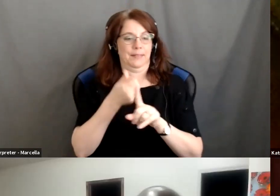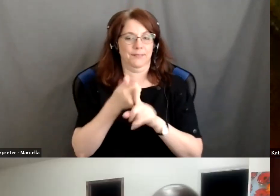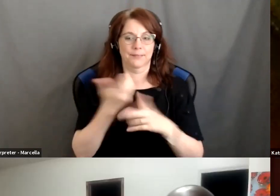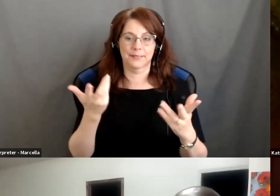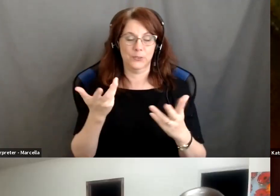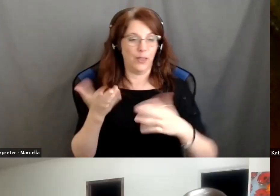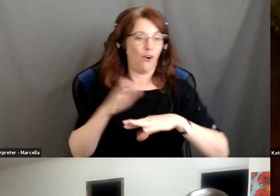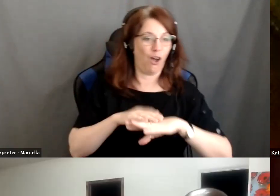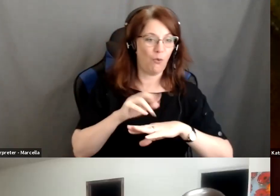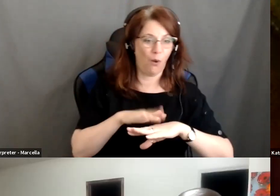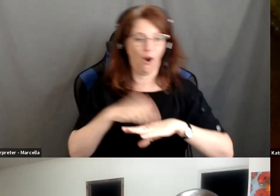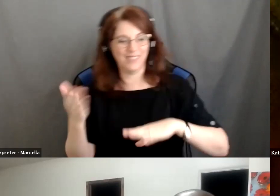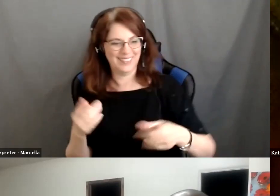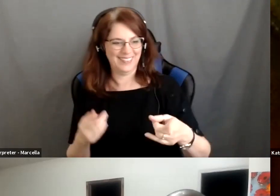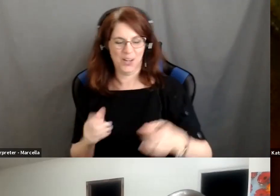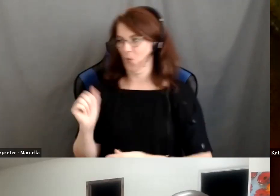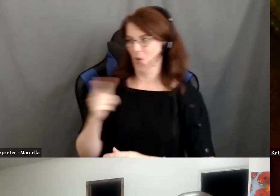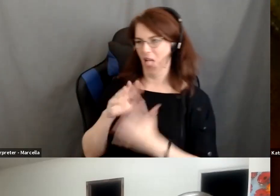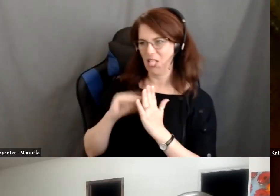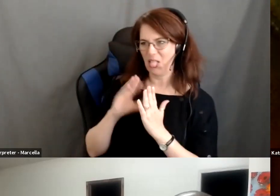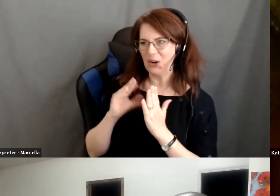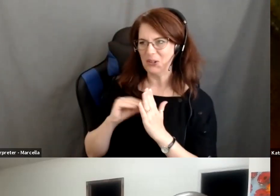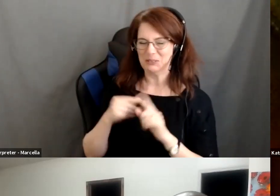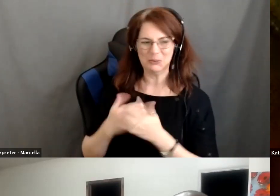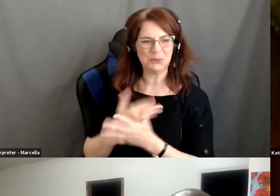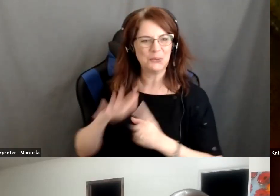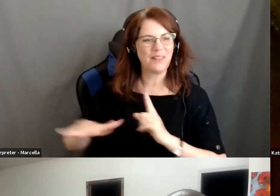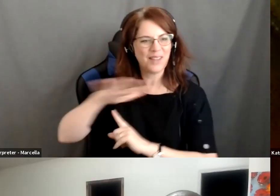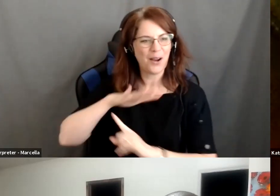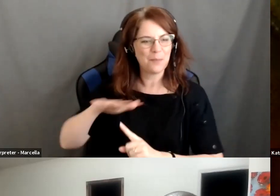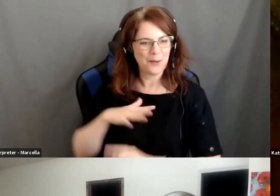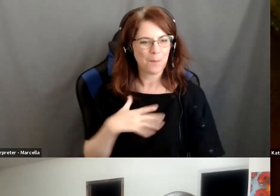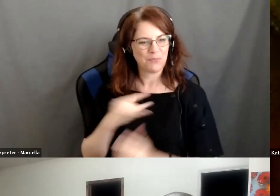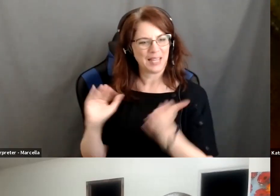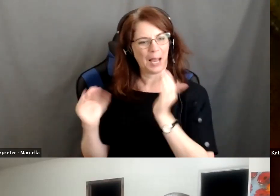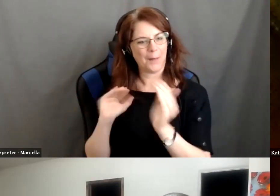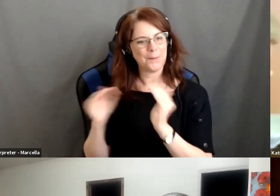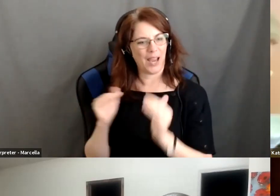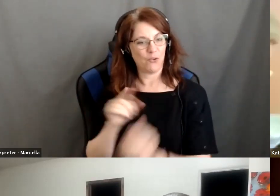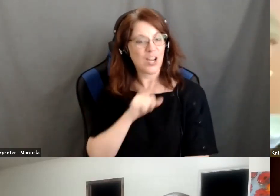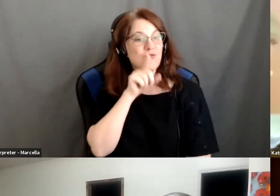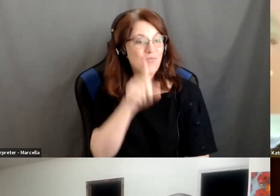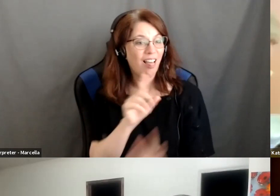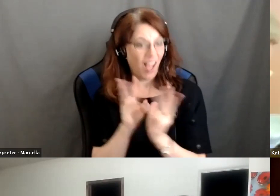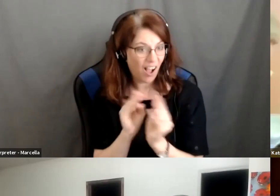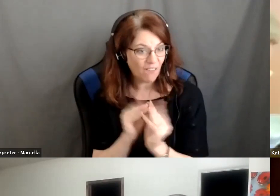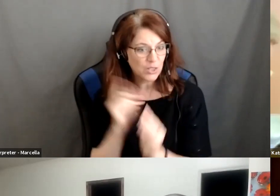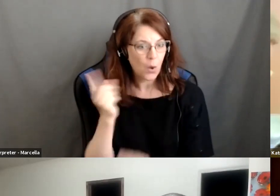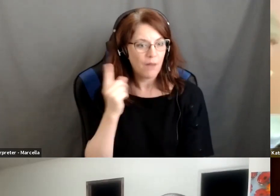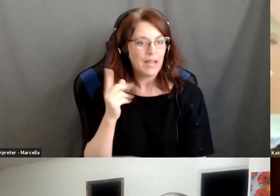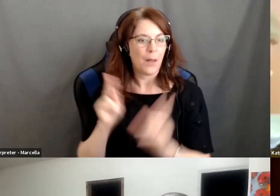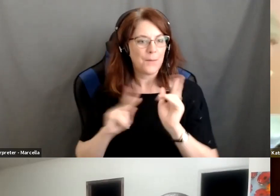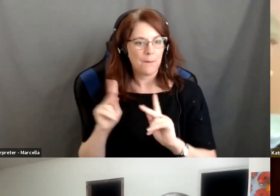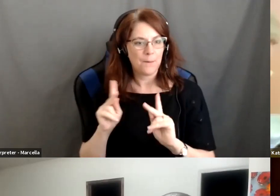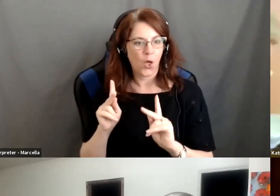out. I know we're all learning to adapt to the new environment. I like to compare it though, in a real conference, you always had to deal with people like giving